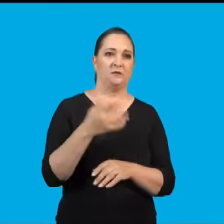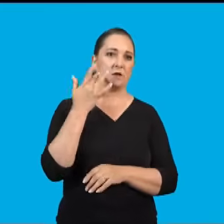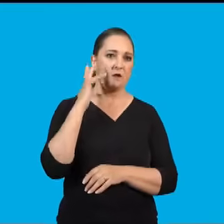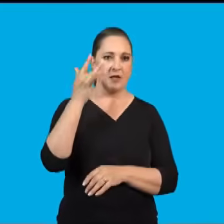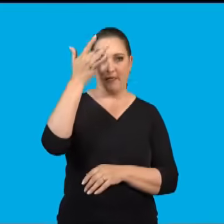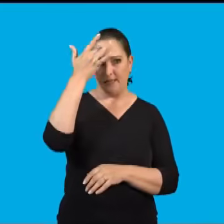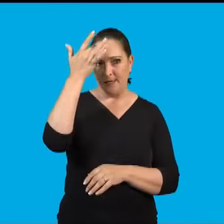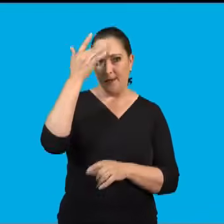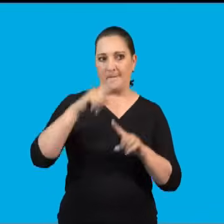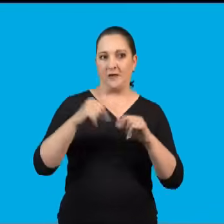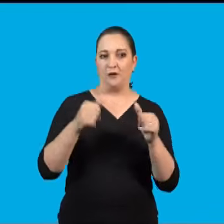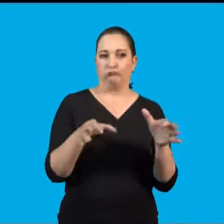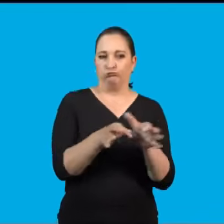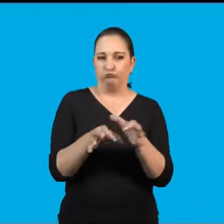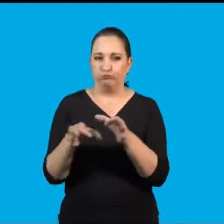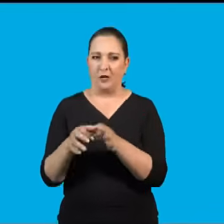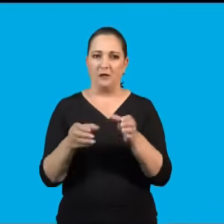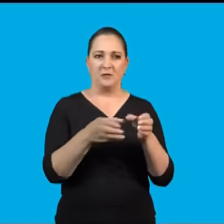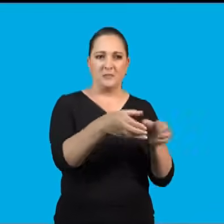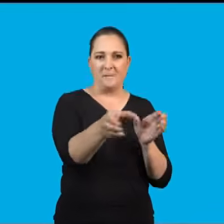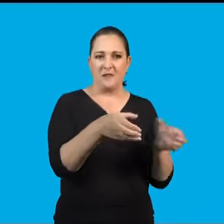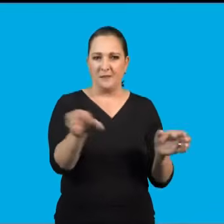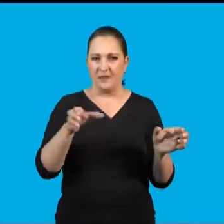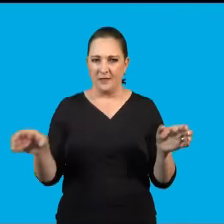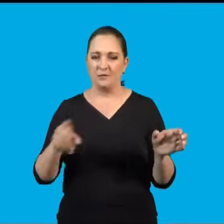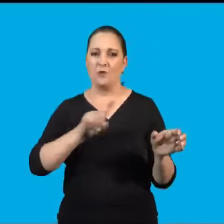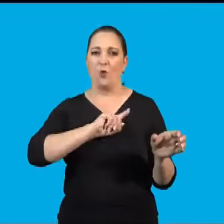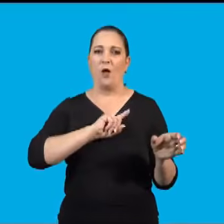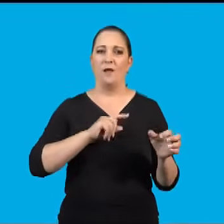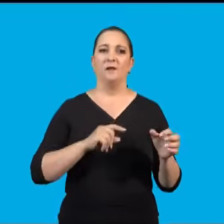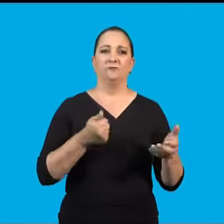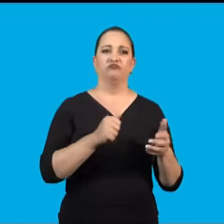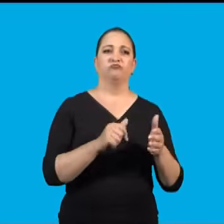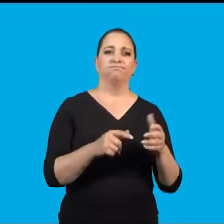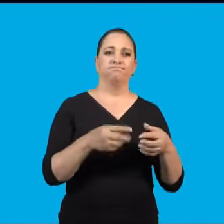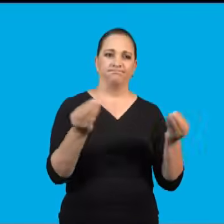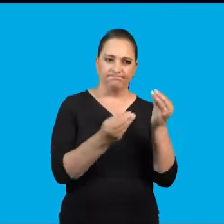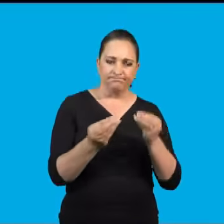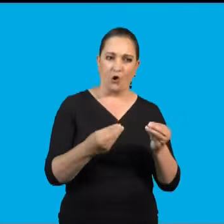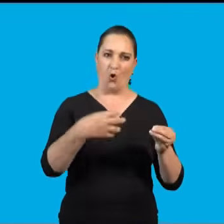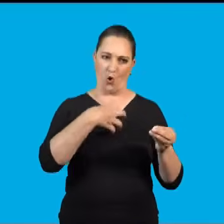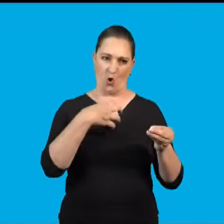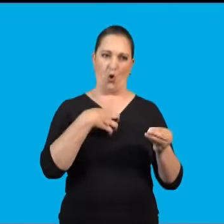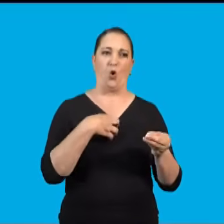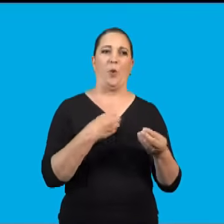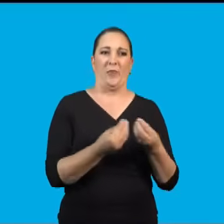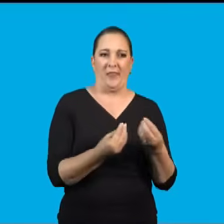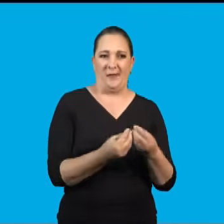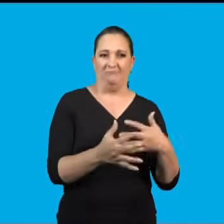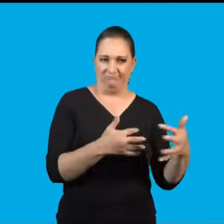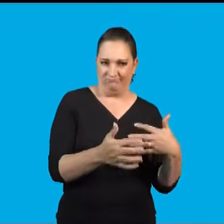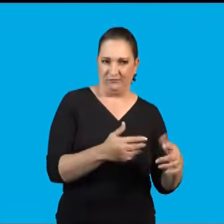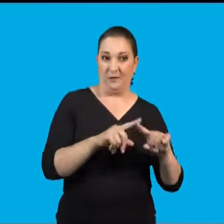minorities would have separate chambers to legislate their own affairs. while the existing, much